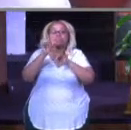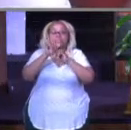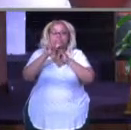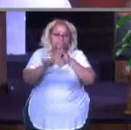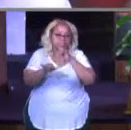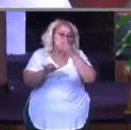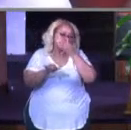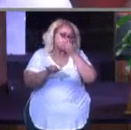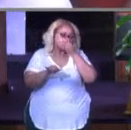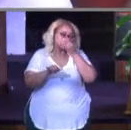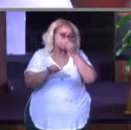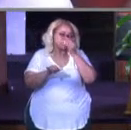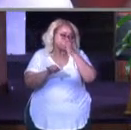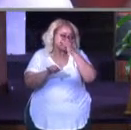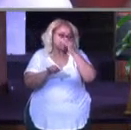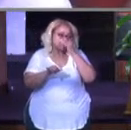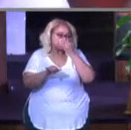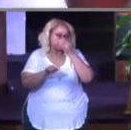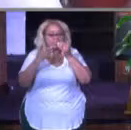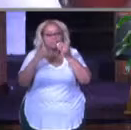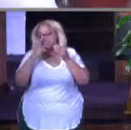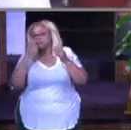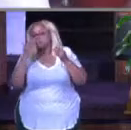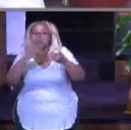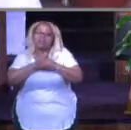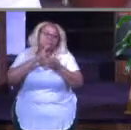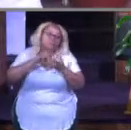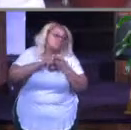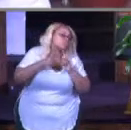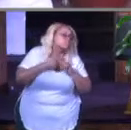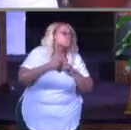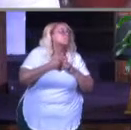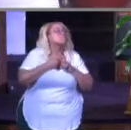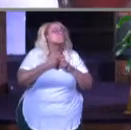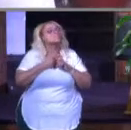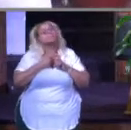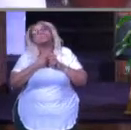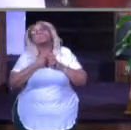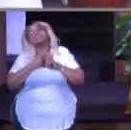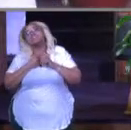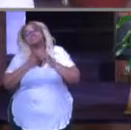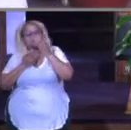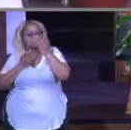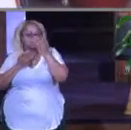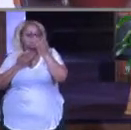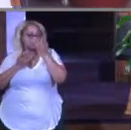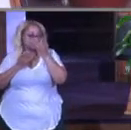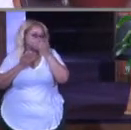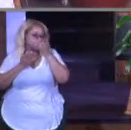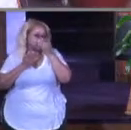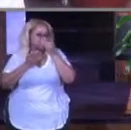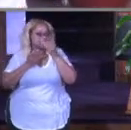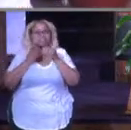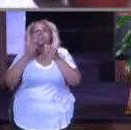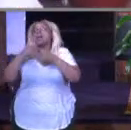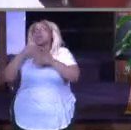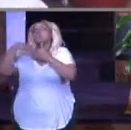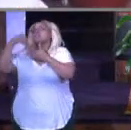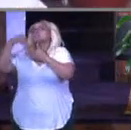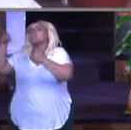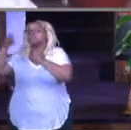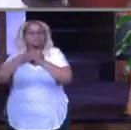to remain. I know you might want to hug your friend. Y'all know you might want to do it out